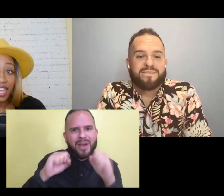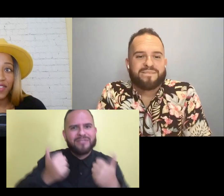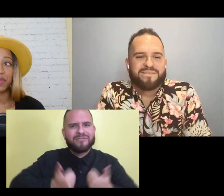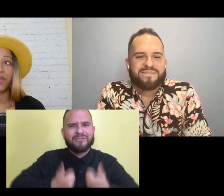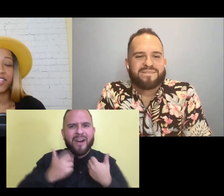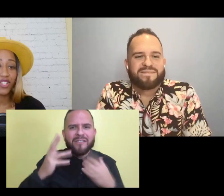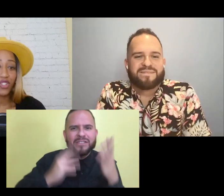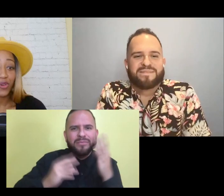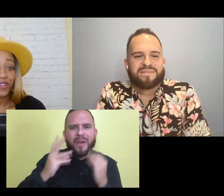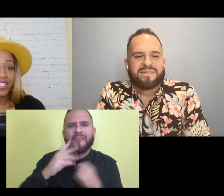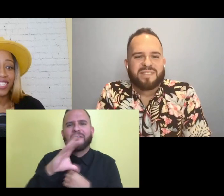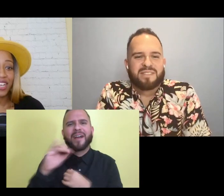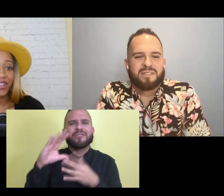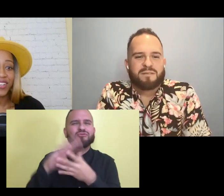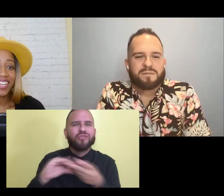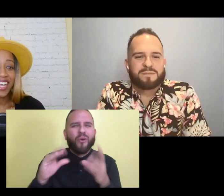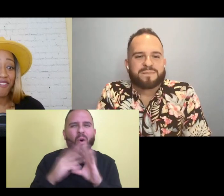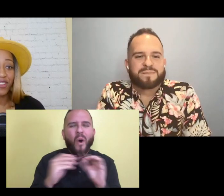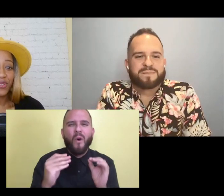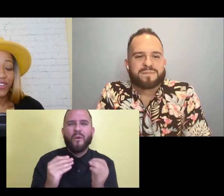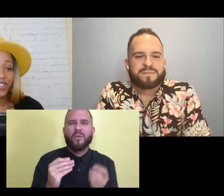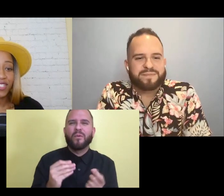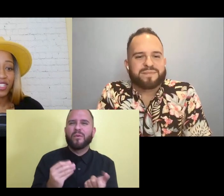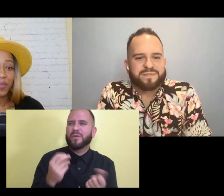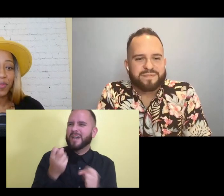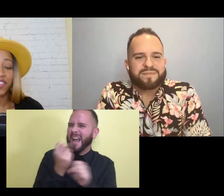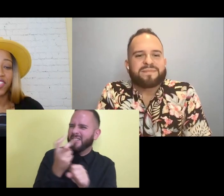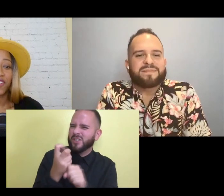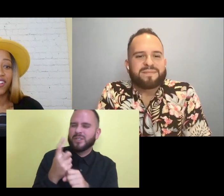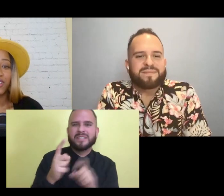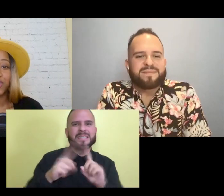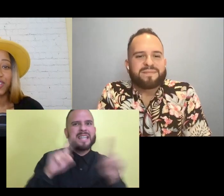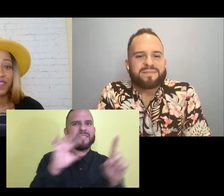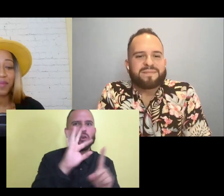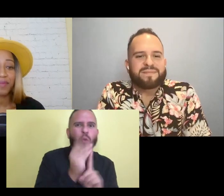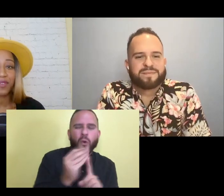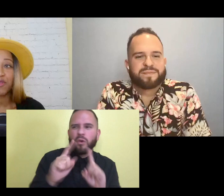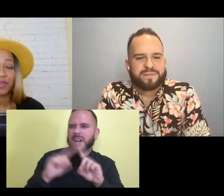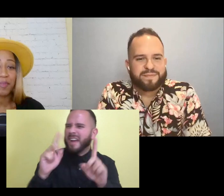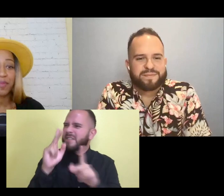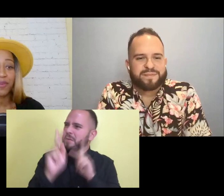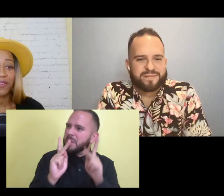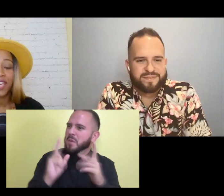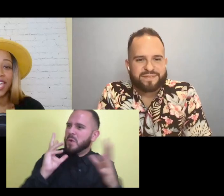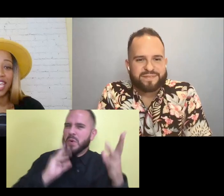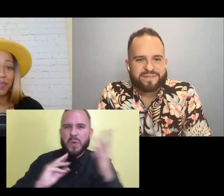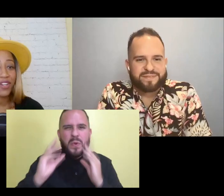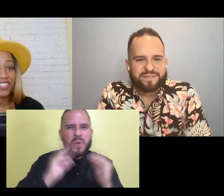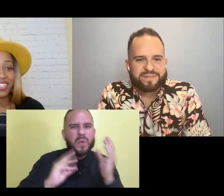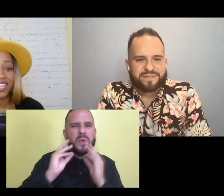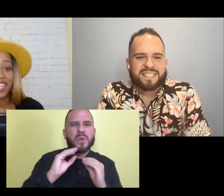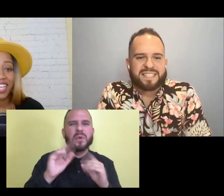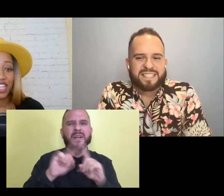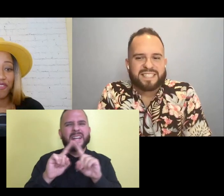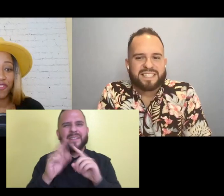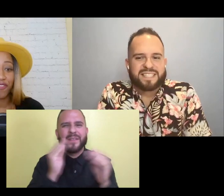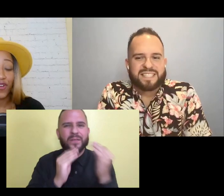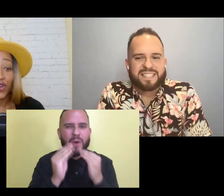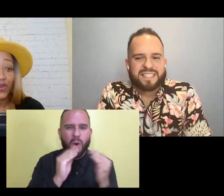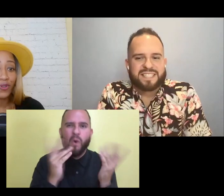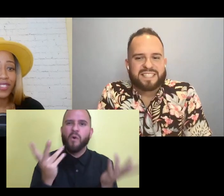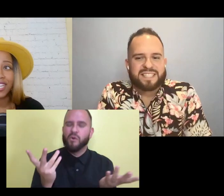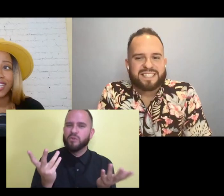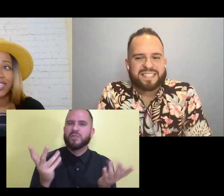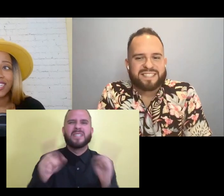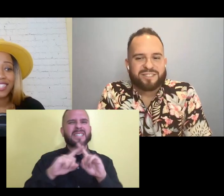life experience and story to tell. Every 2 years, you're in somewhere different culture, different groups of people, experiencing different